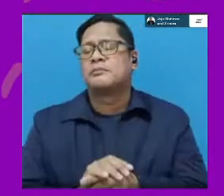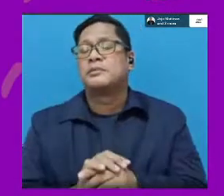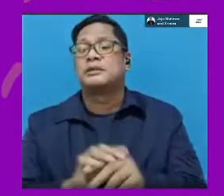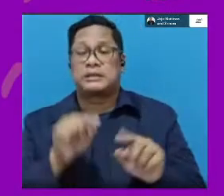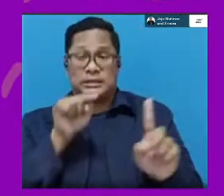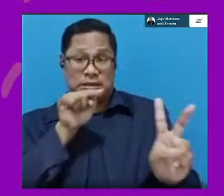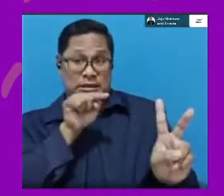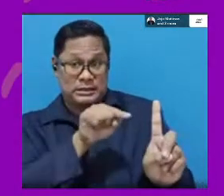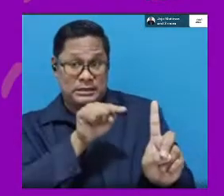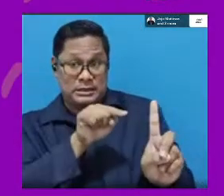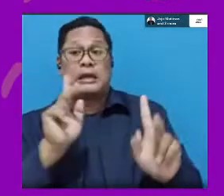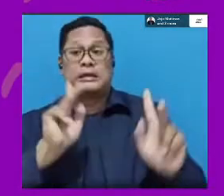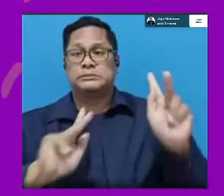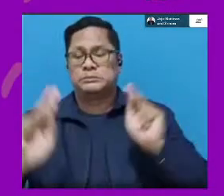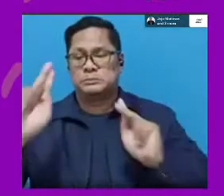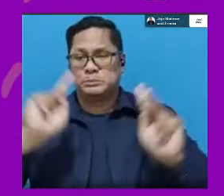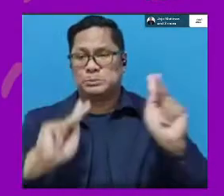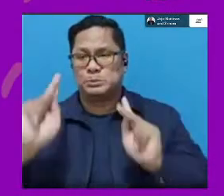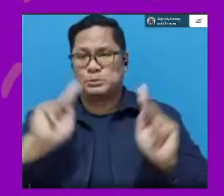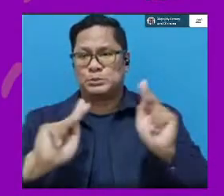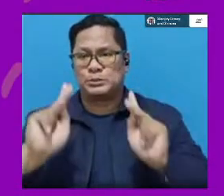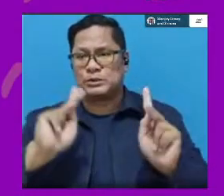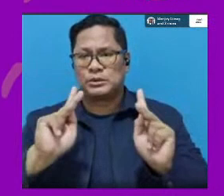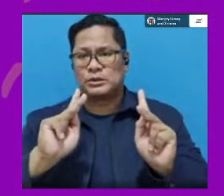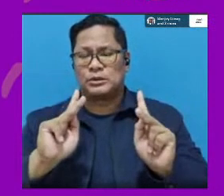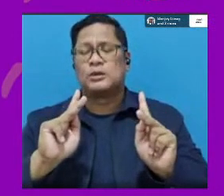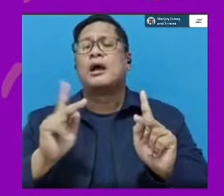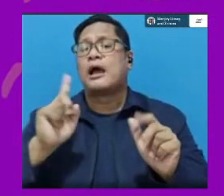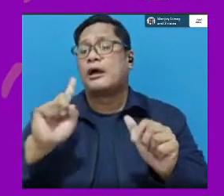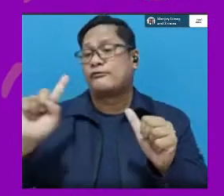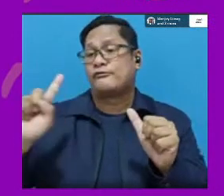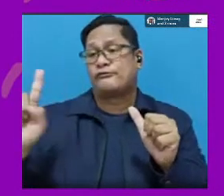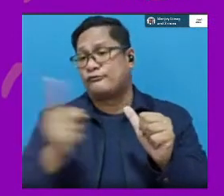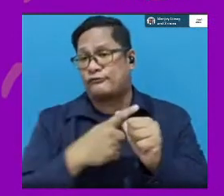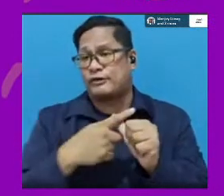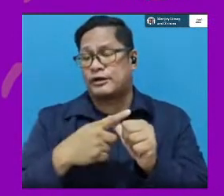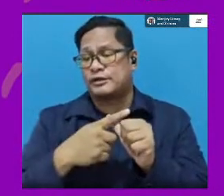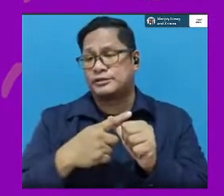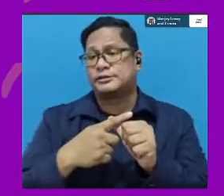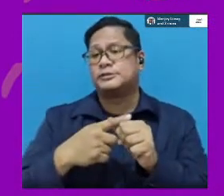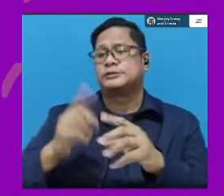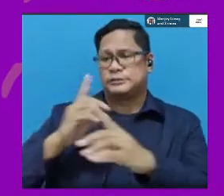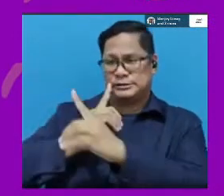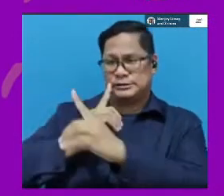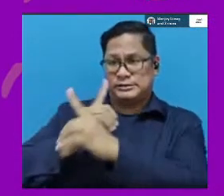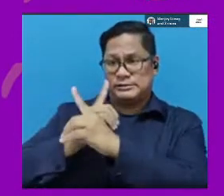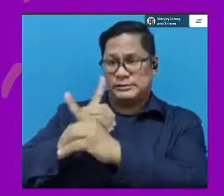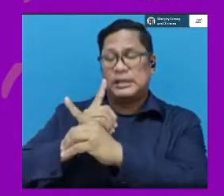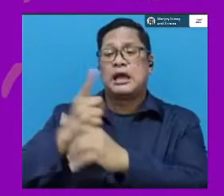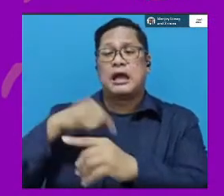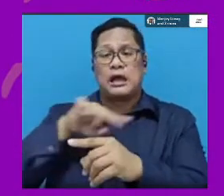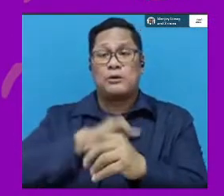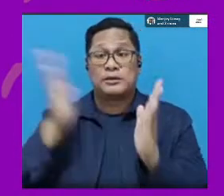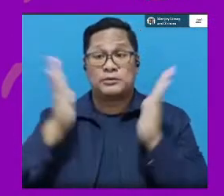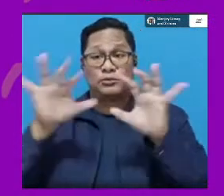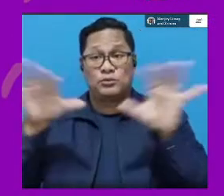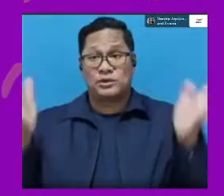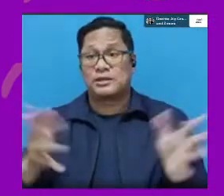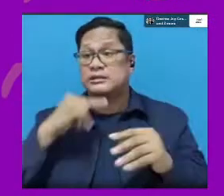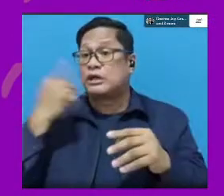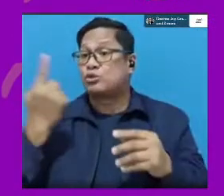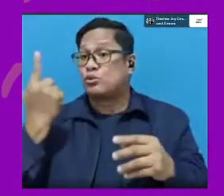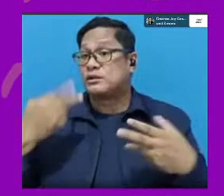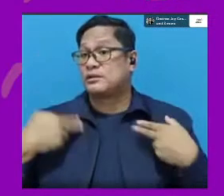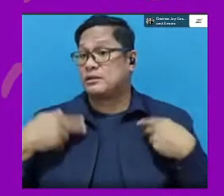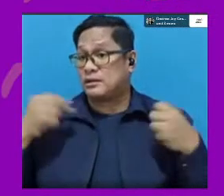citizens who are our first line of defense. Our frontliners are not just the health workers working in